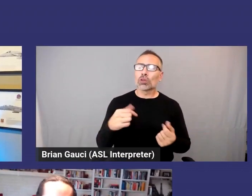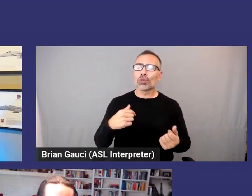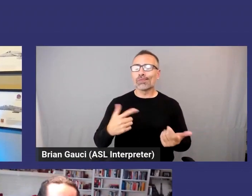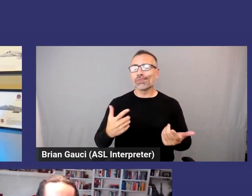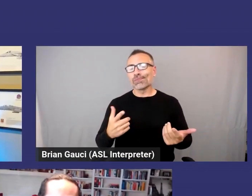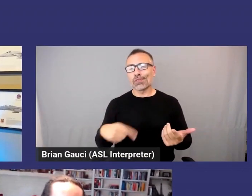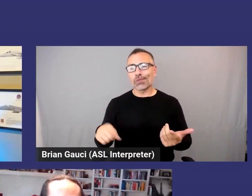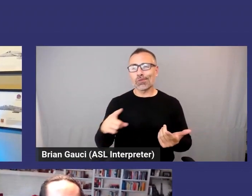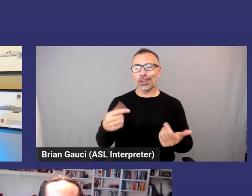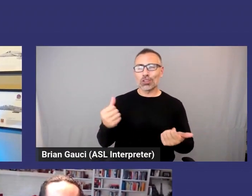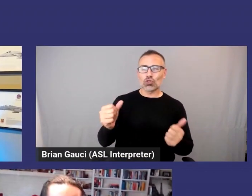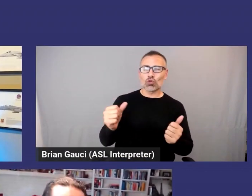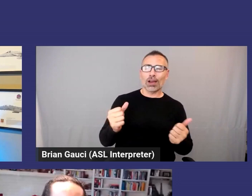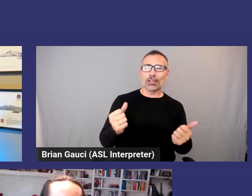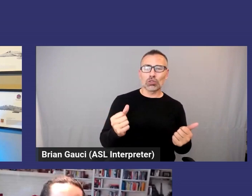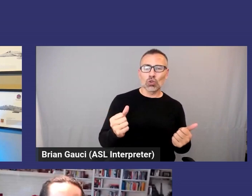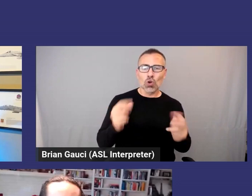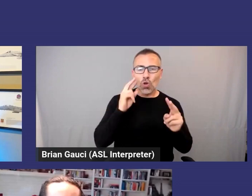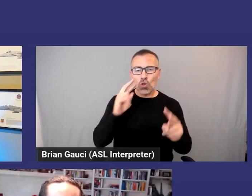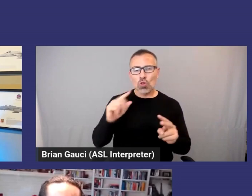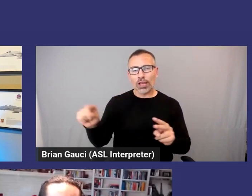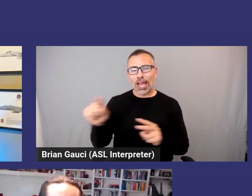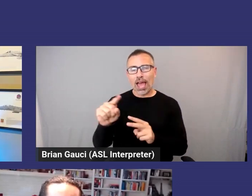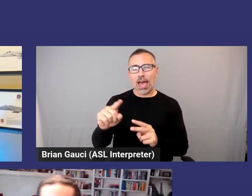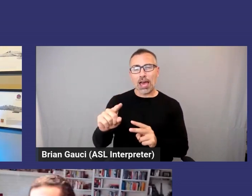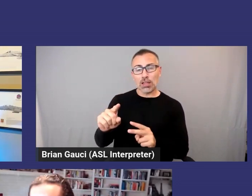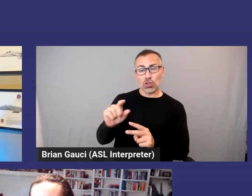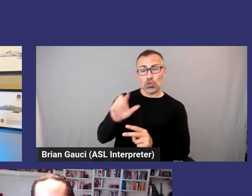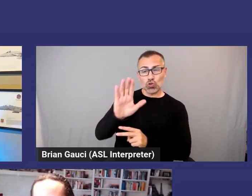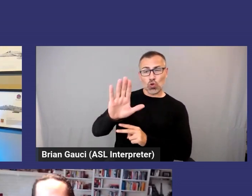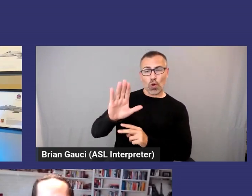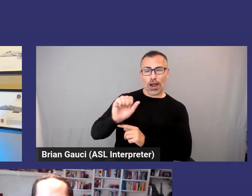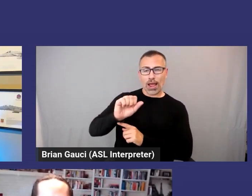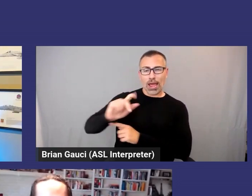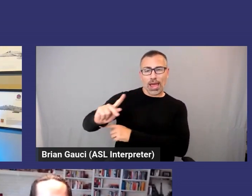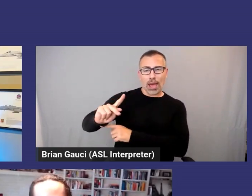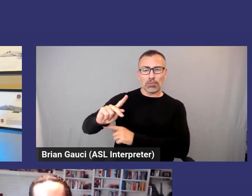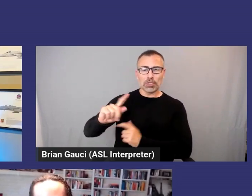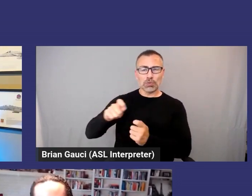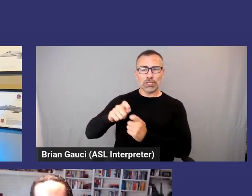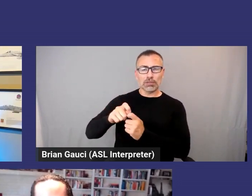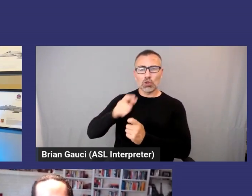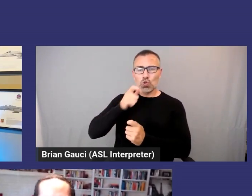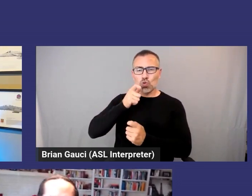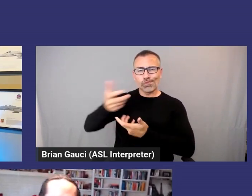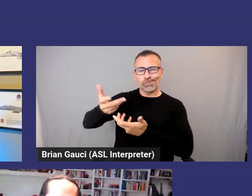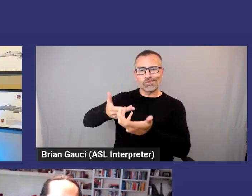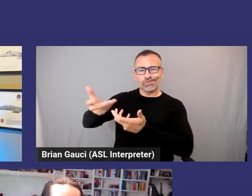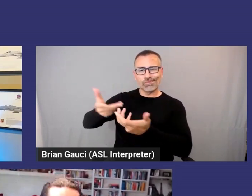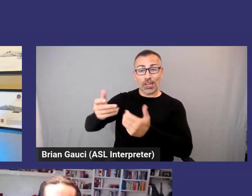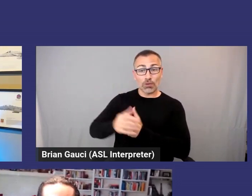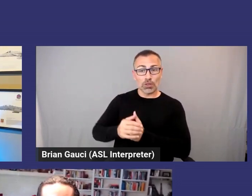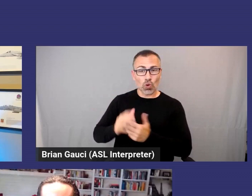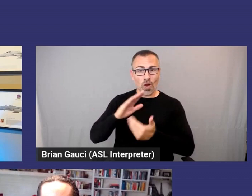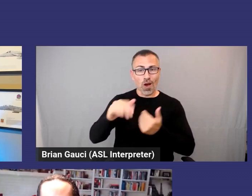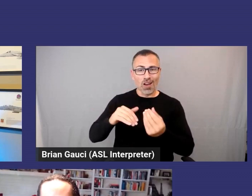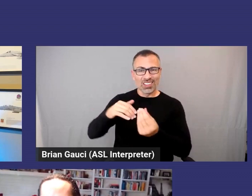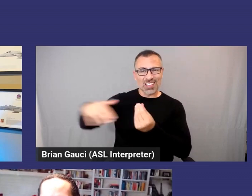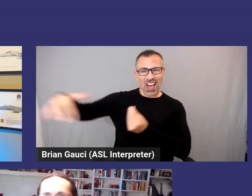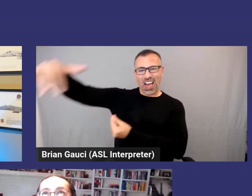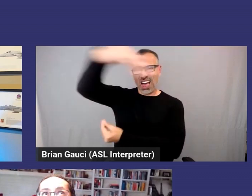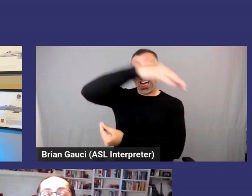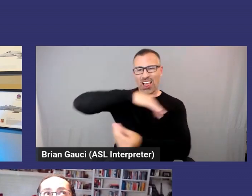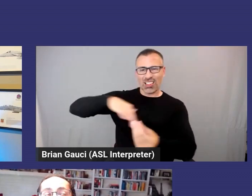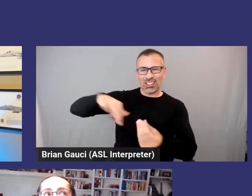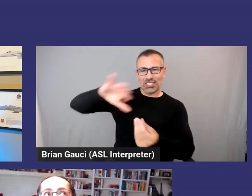folks that you're talking to, that your application is talking to. So we're trying to get rid of all the noise for you. And then on top of that, we then